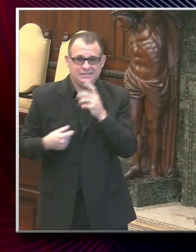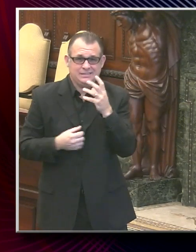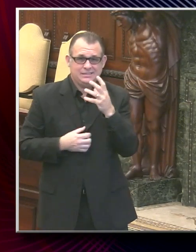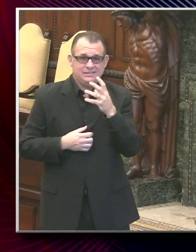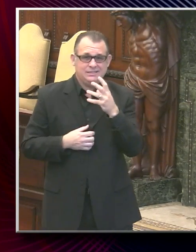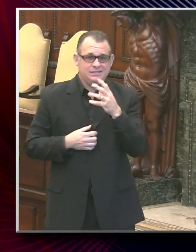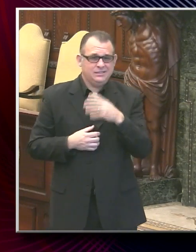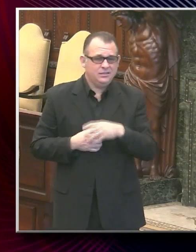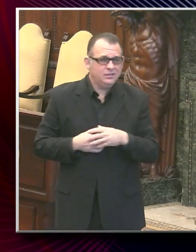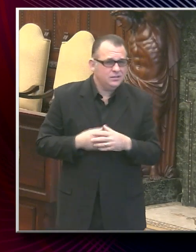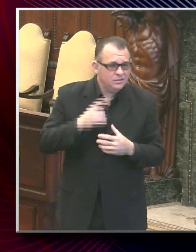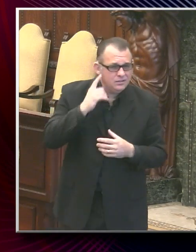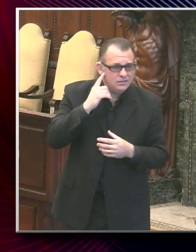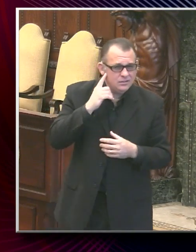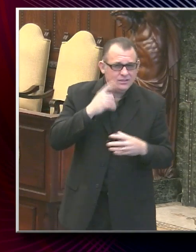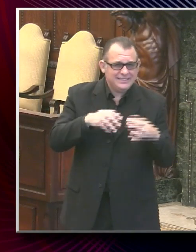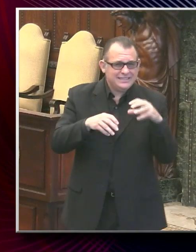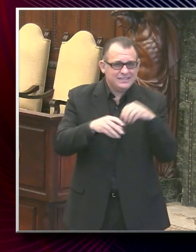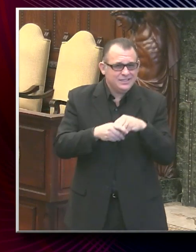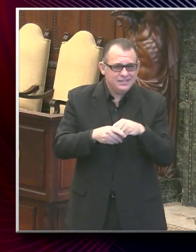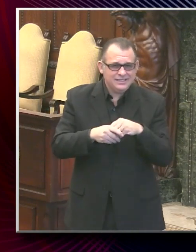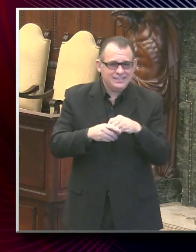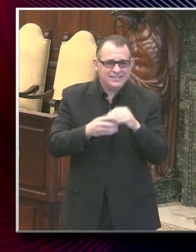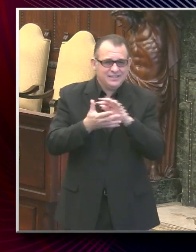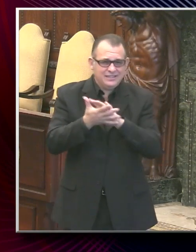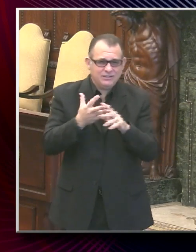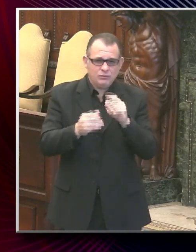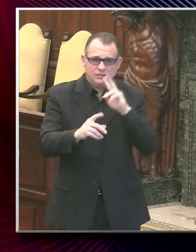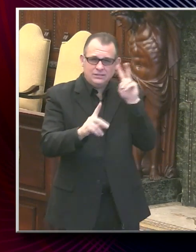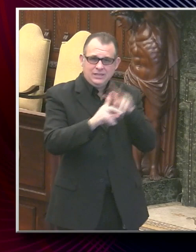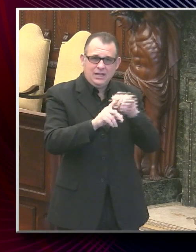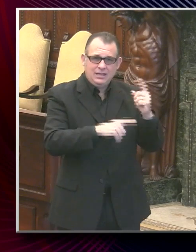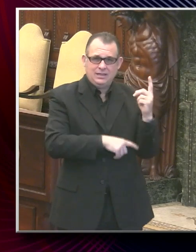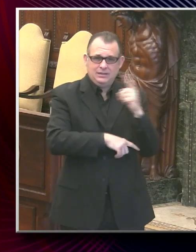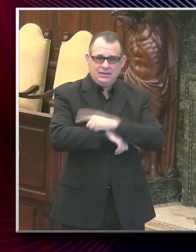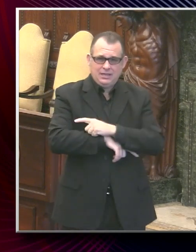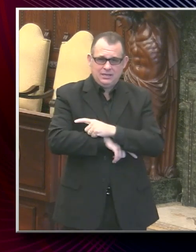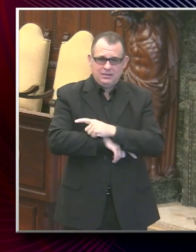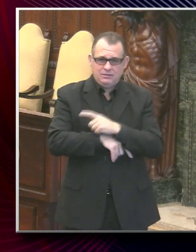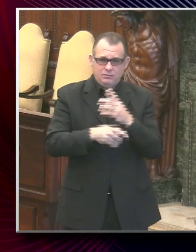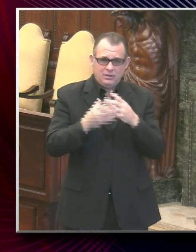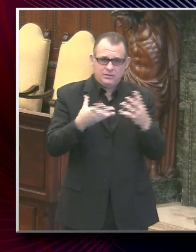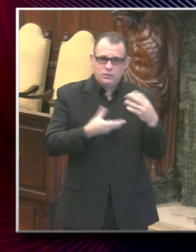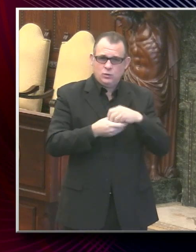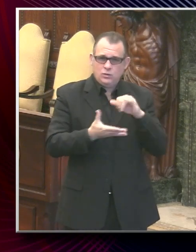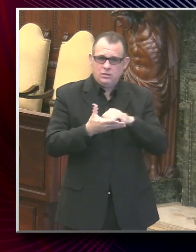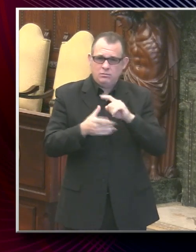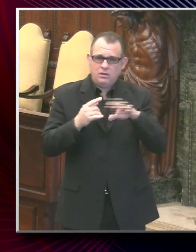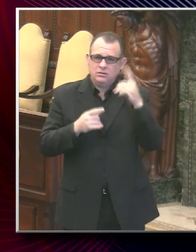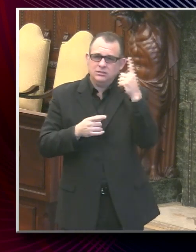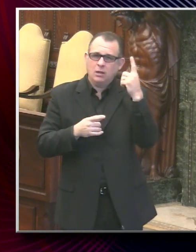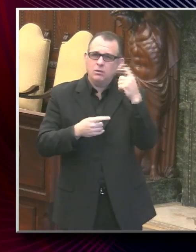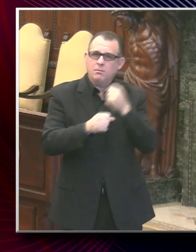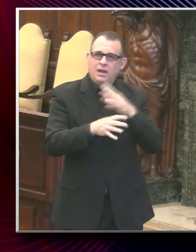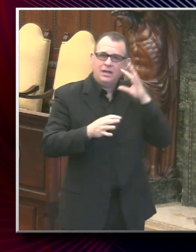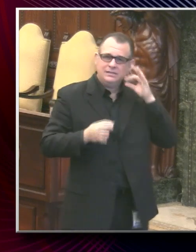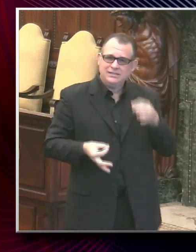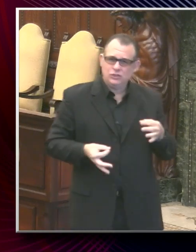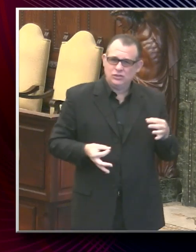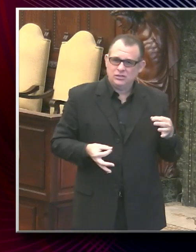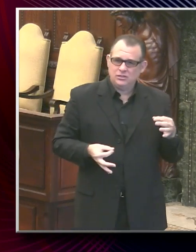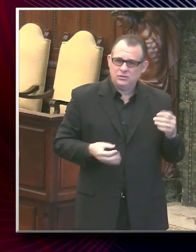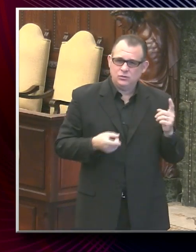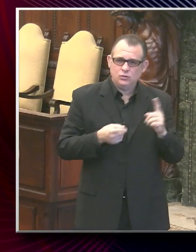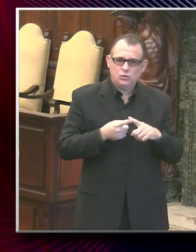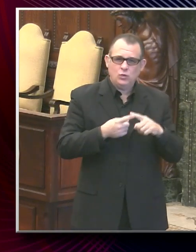cops, were assigned that day, or at least the plan included that. But then a decision was made by some city official to limit